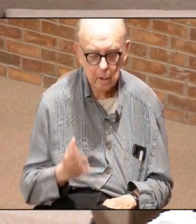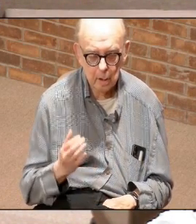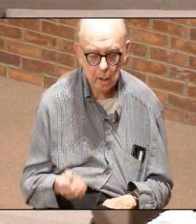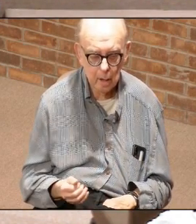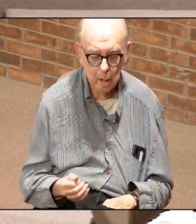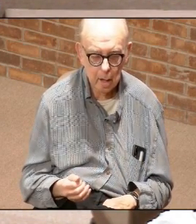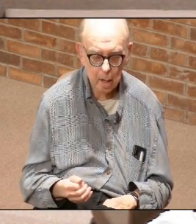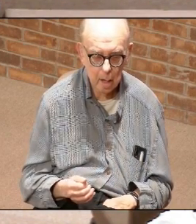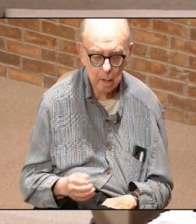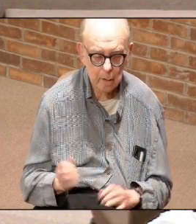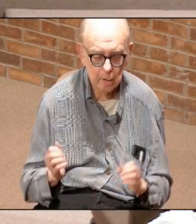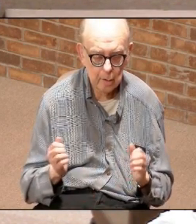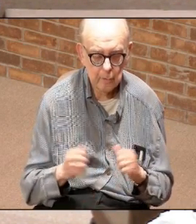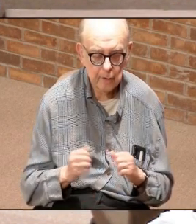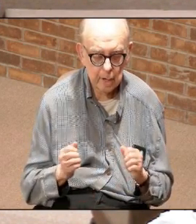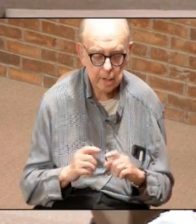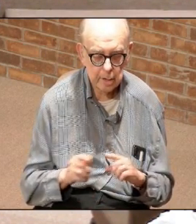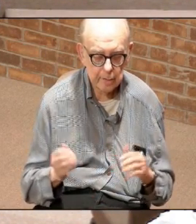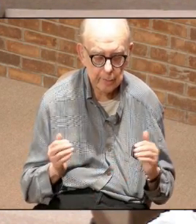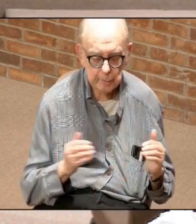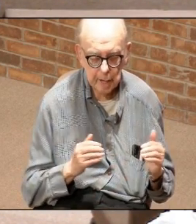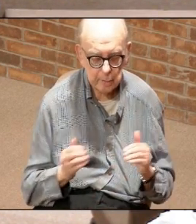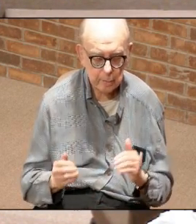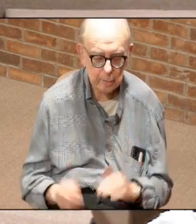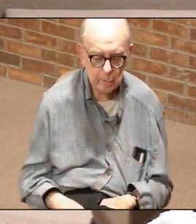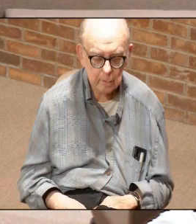Because you're fighting a different battle.